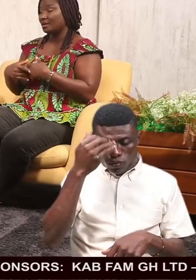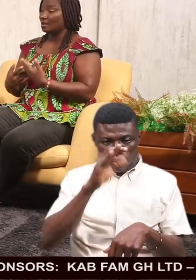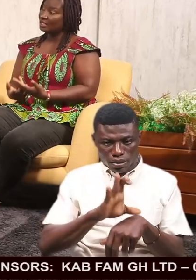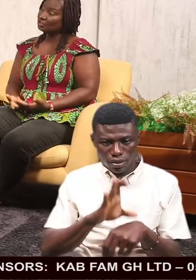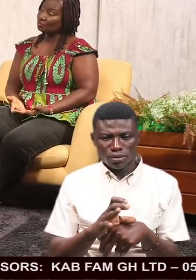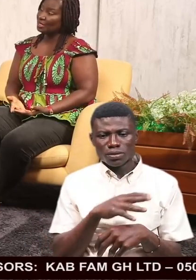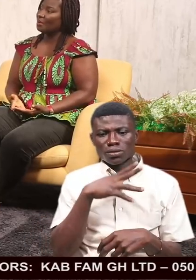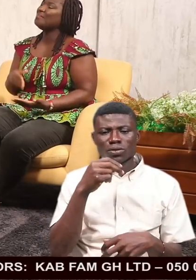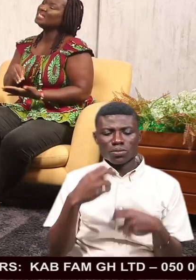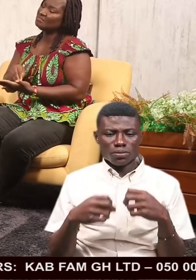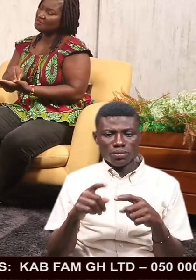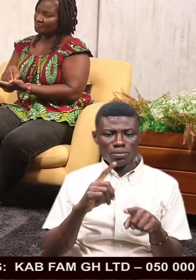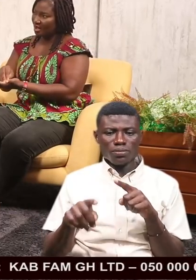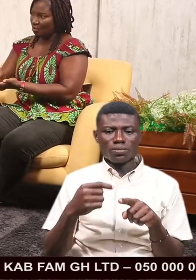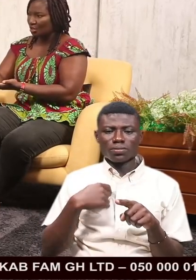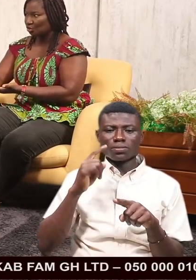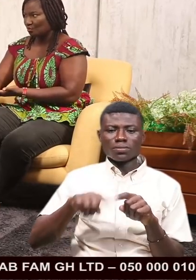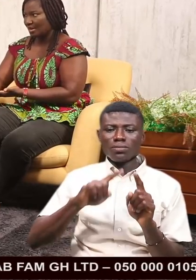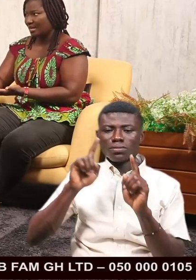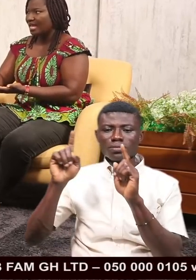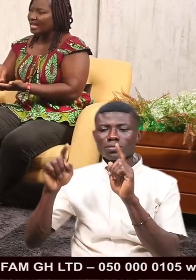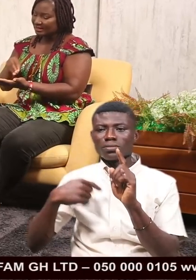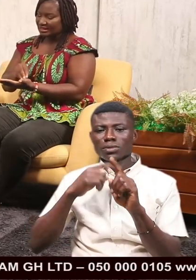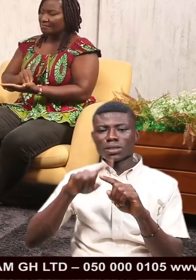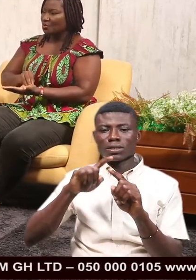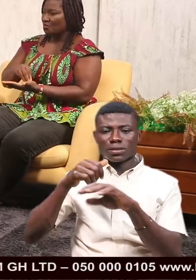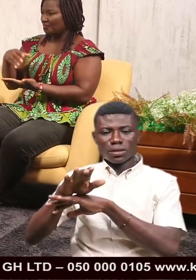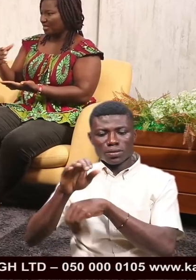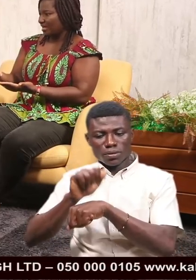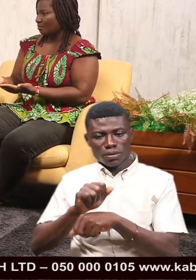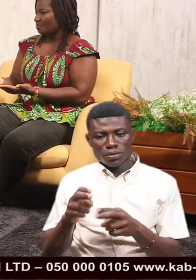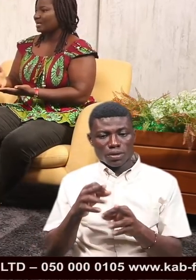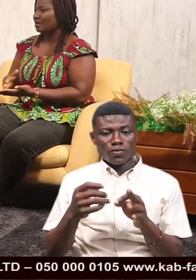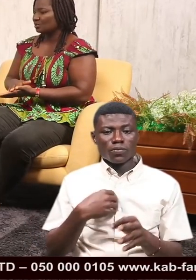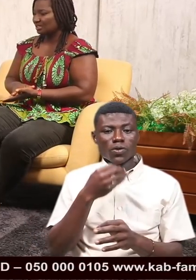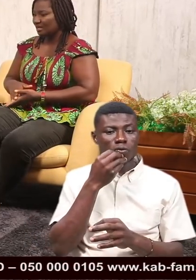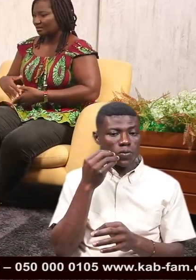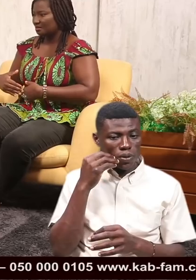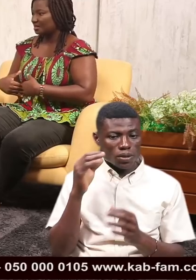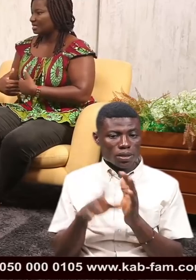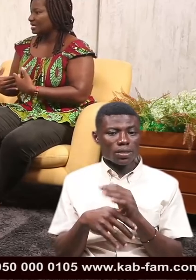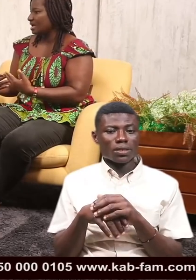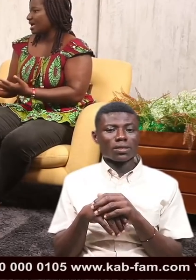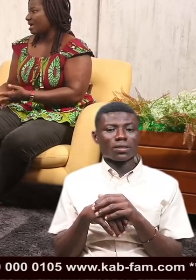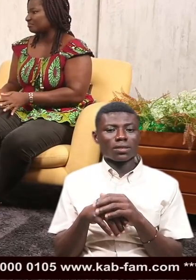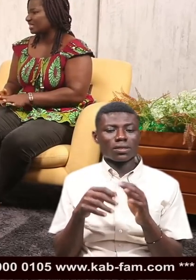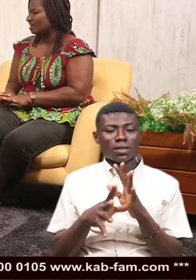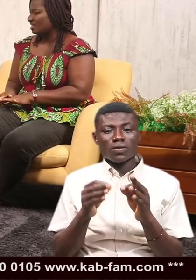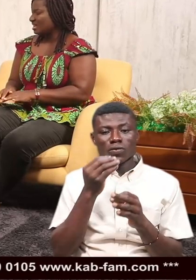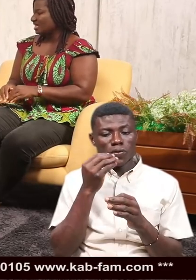the whole issue be no, but meeting me in fan quay juma. And he said, me will fear crown, I will share